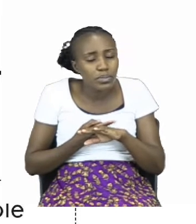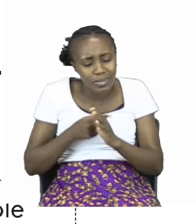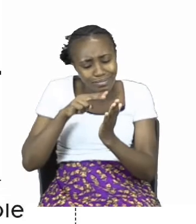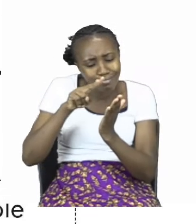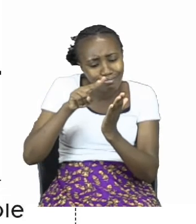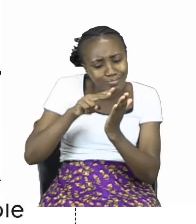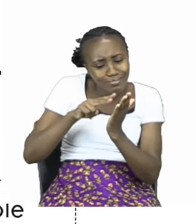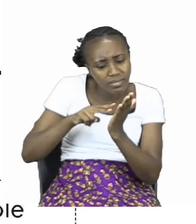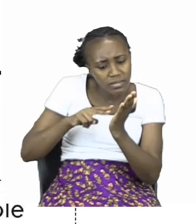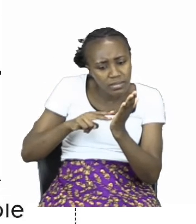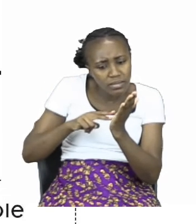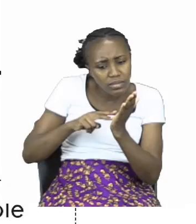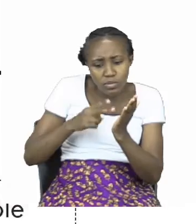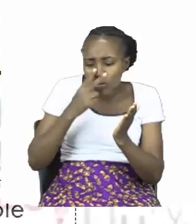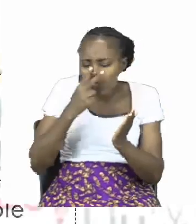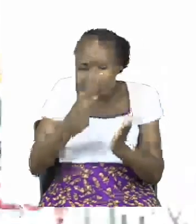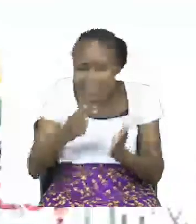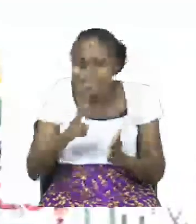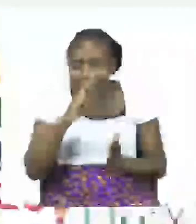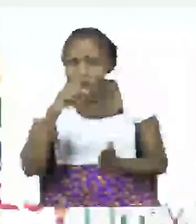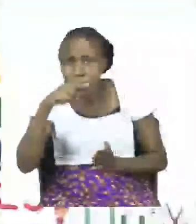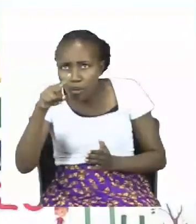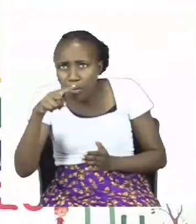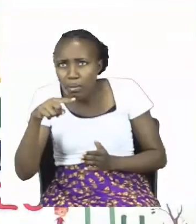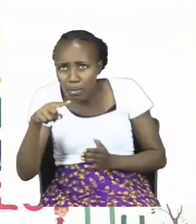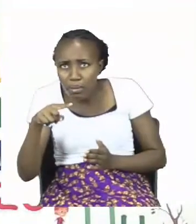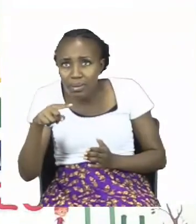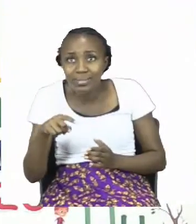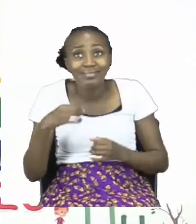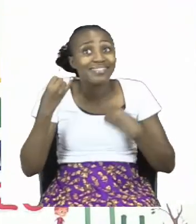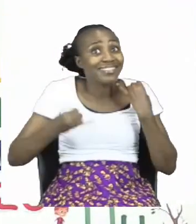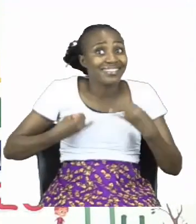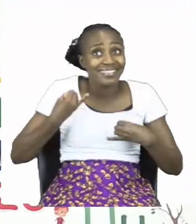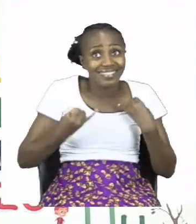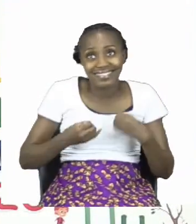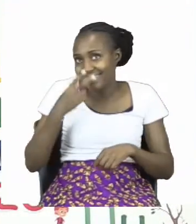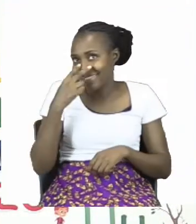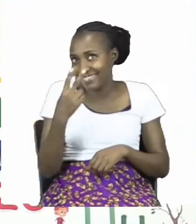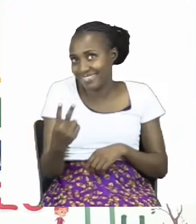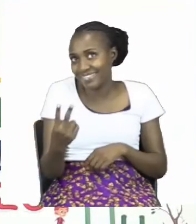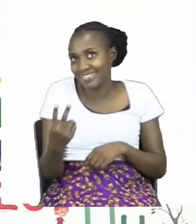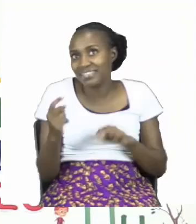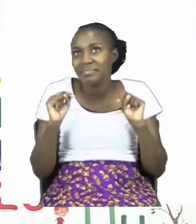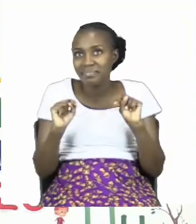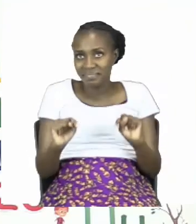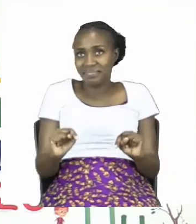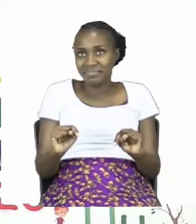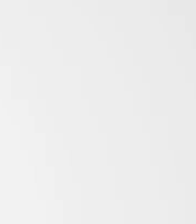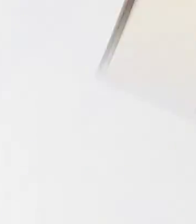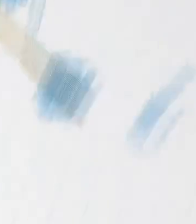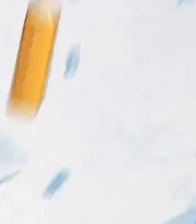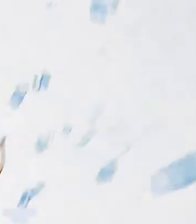back and confirm that all your answers are correct. Have fun, and I'll see you soon after the advert